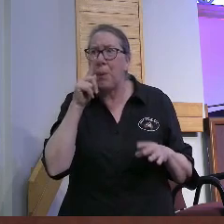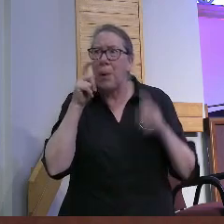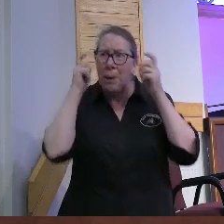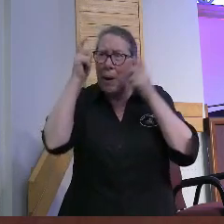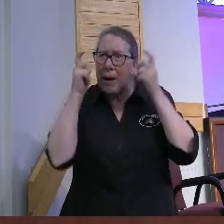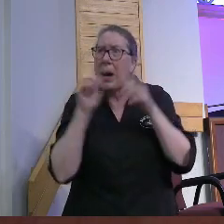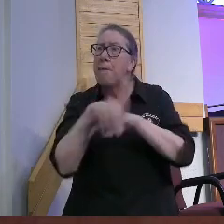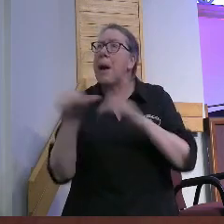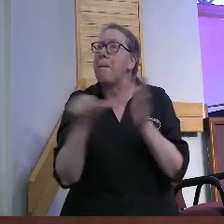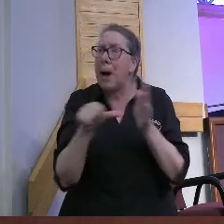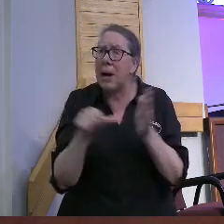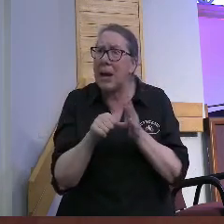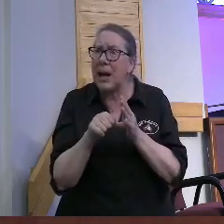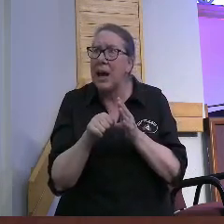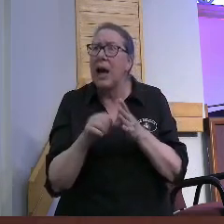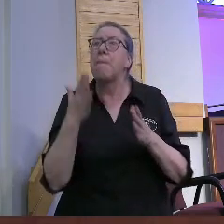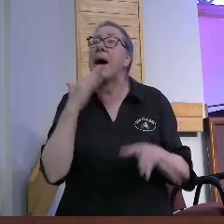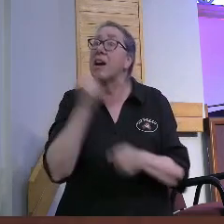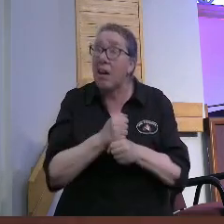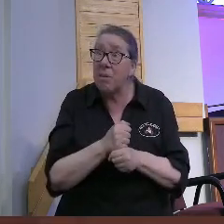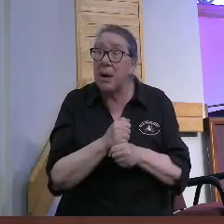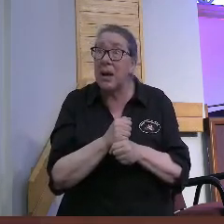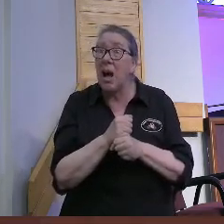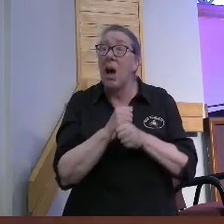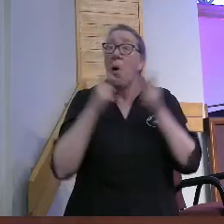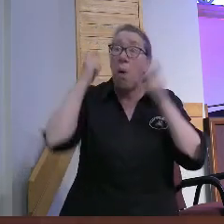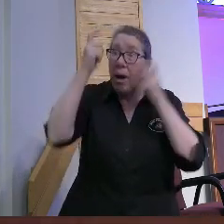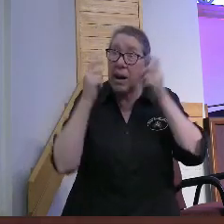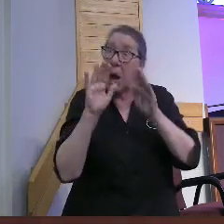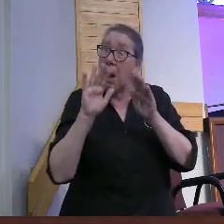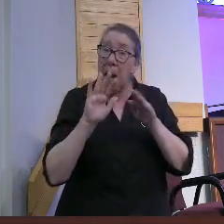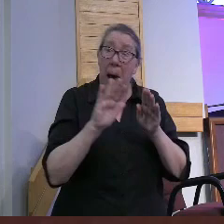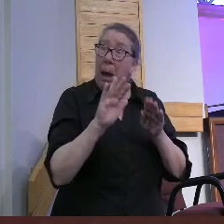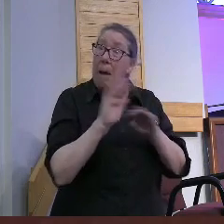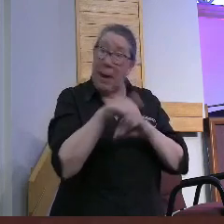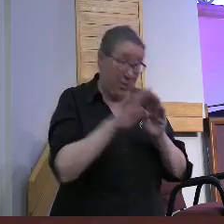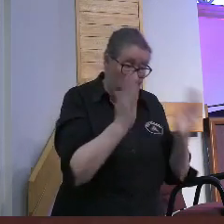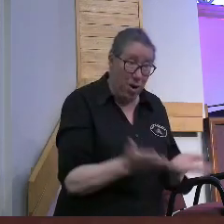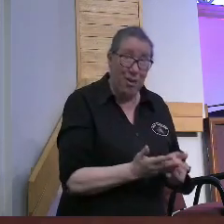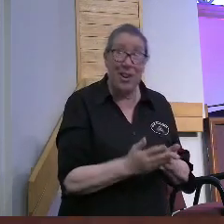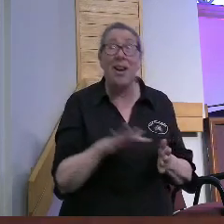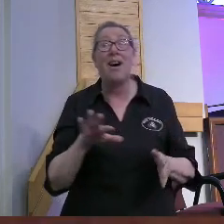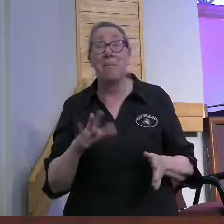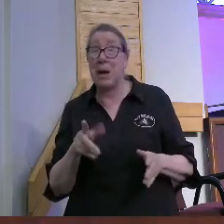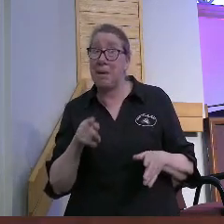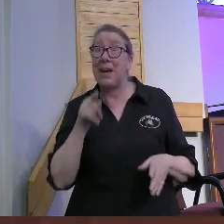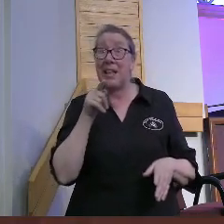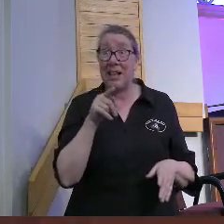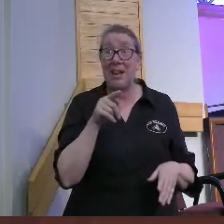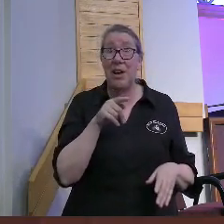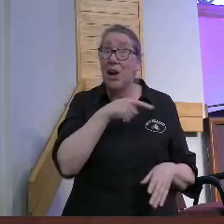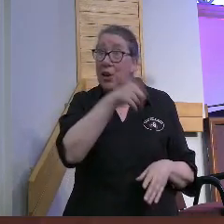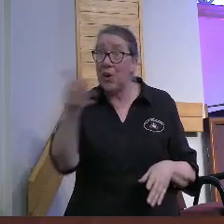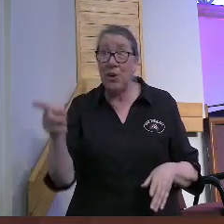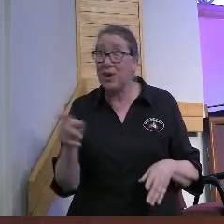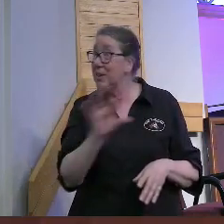finances. People are worried about the government. People are worried about the world. And I want to tell you today, and it might just sound very cliche, but you don't